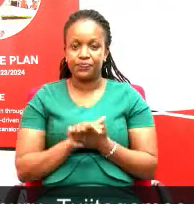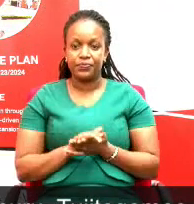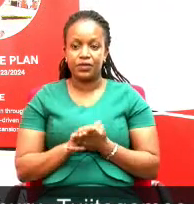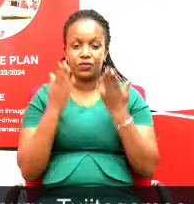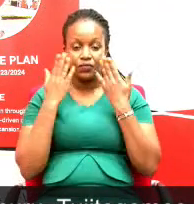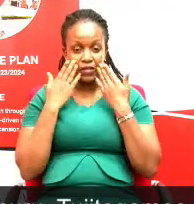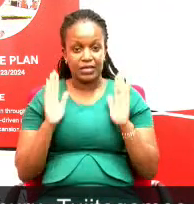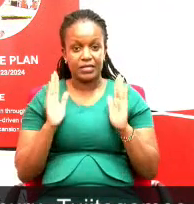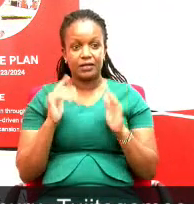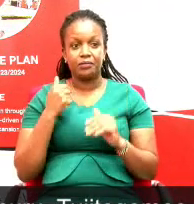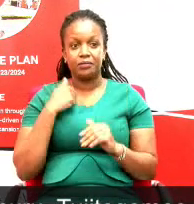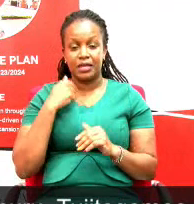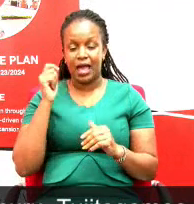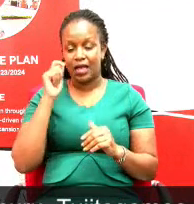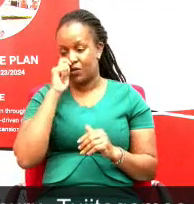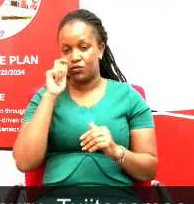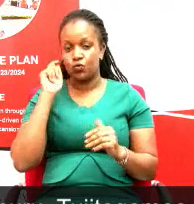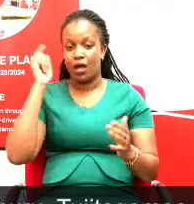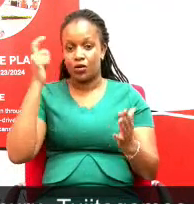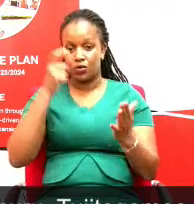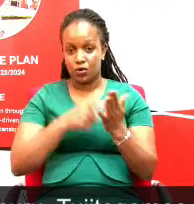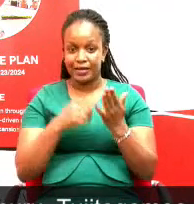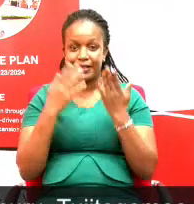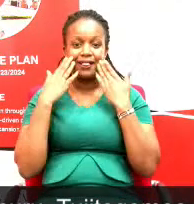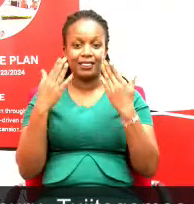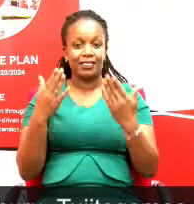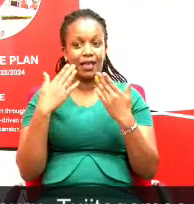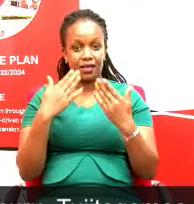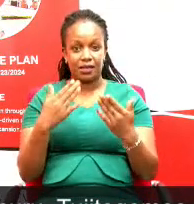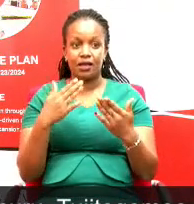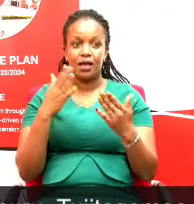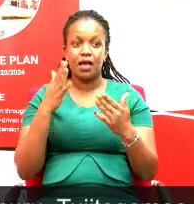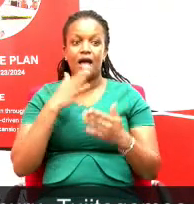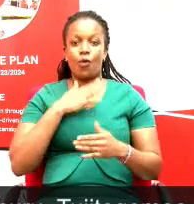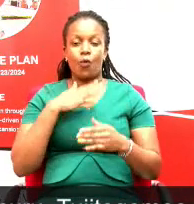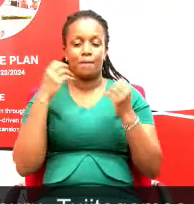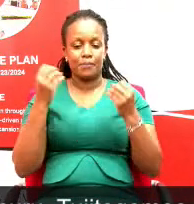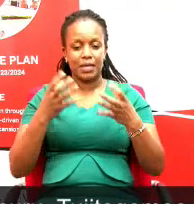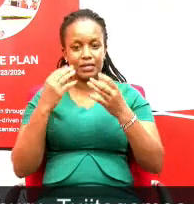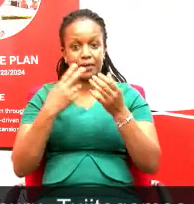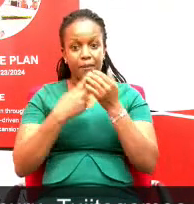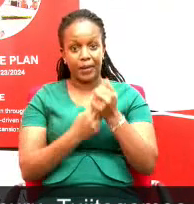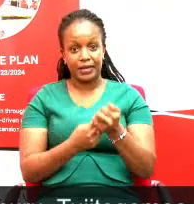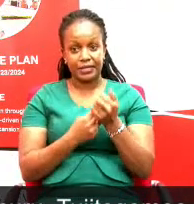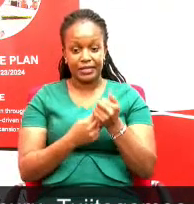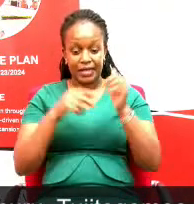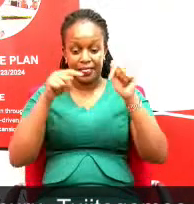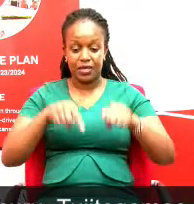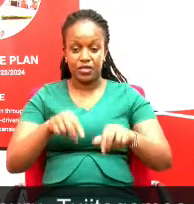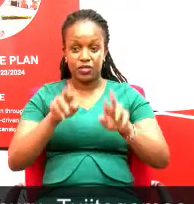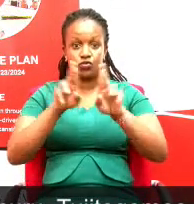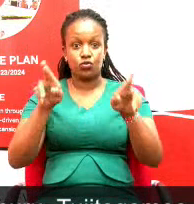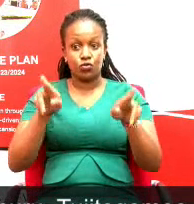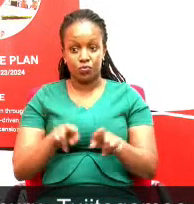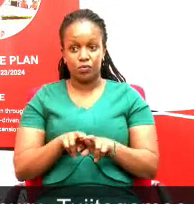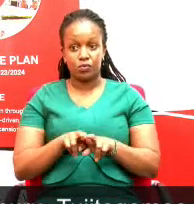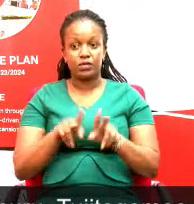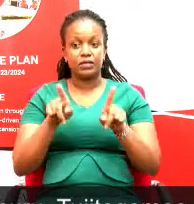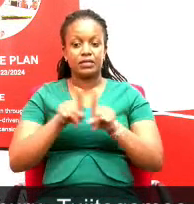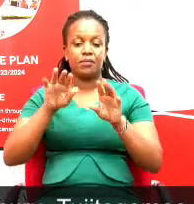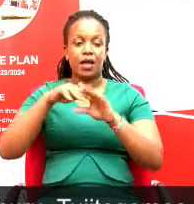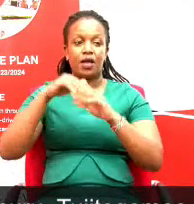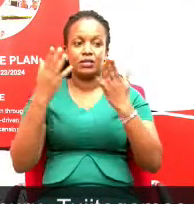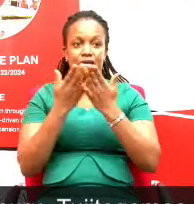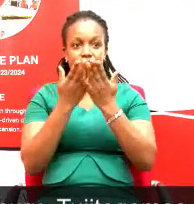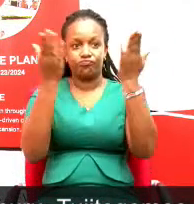conclusion, I wish to acknowledge and thank our many partners in this room and outside here,